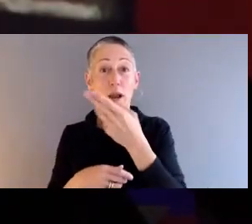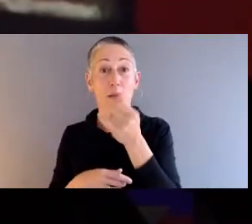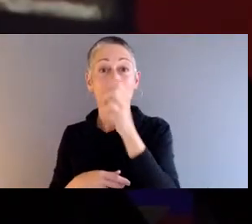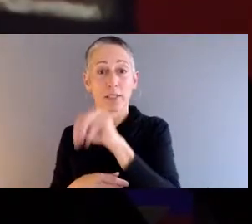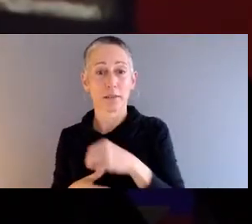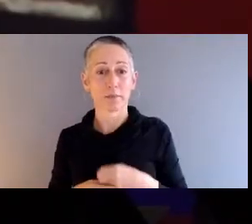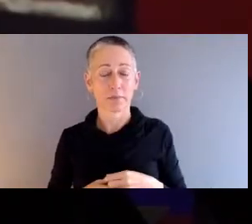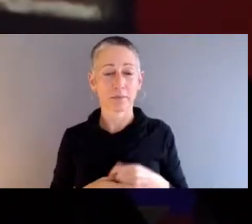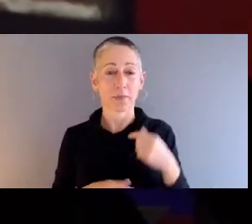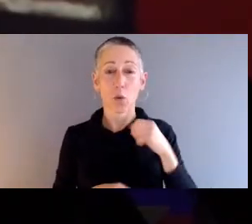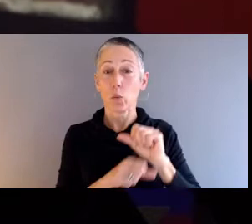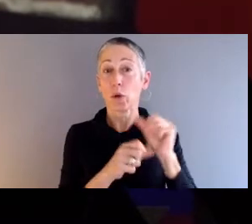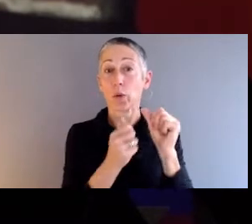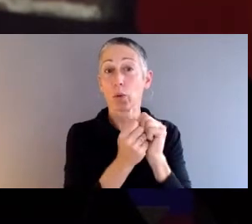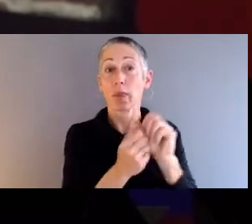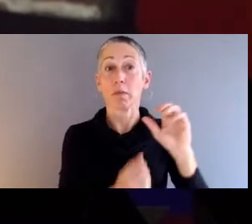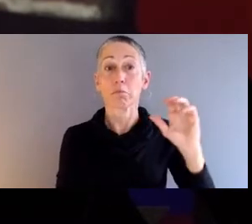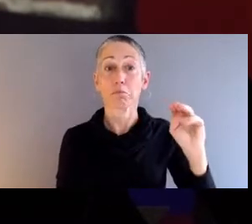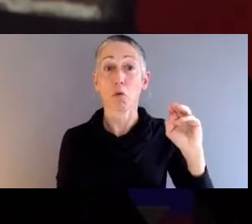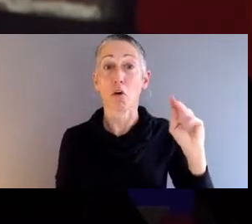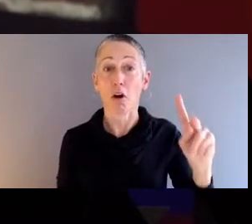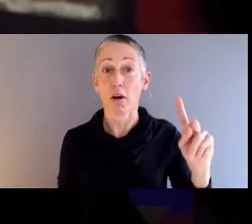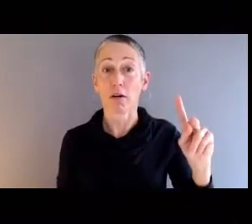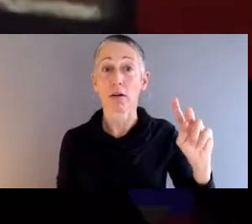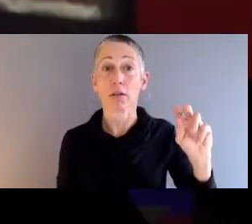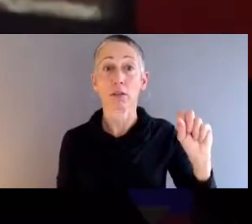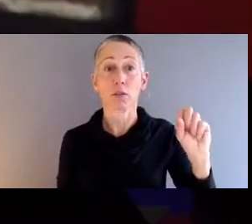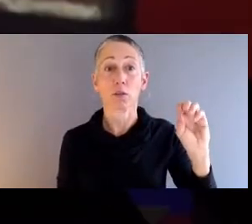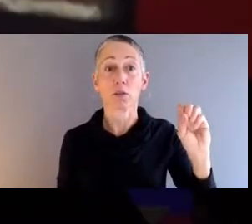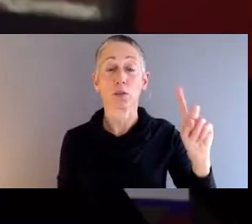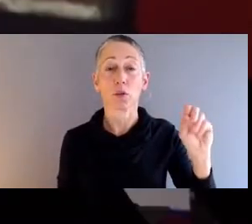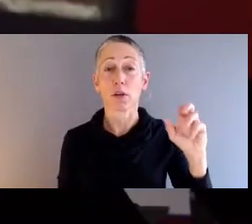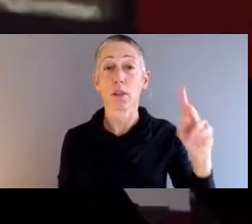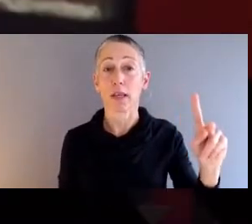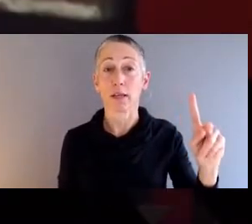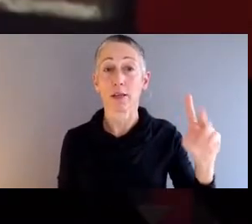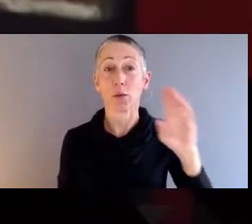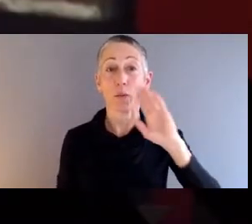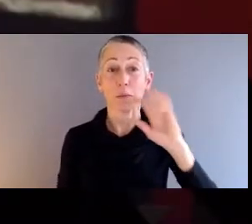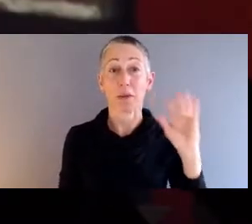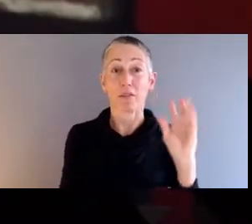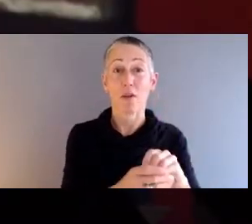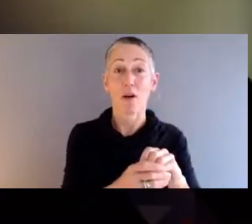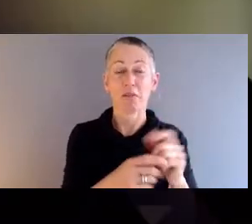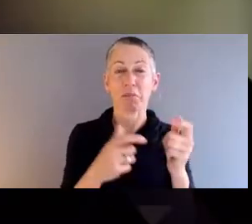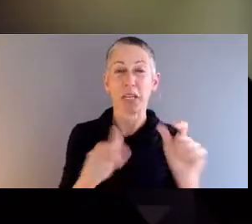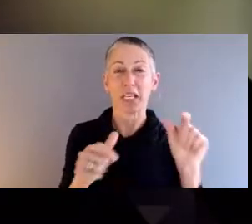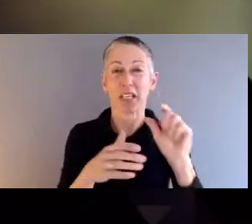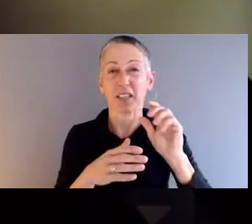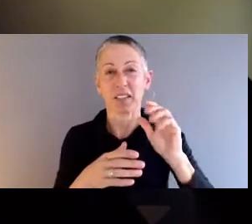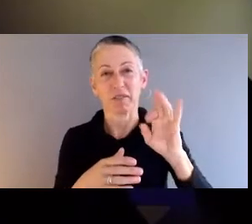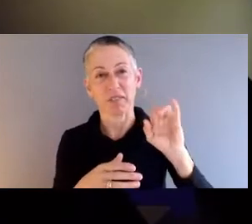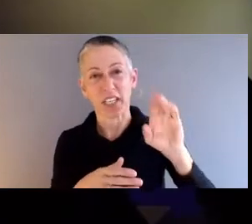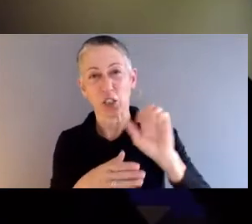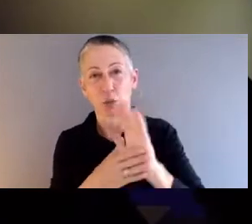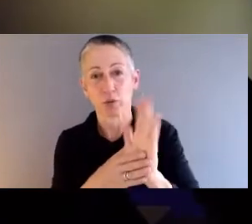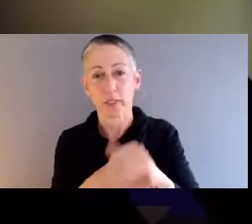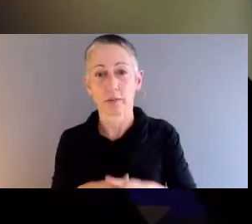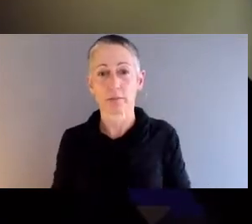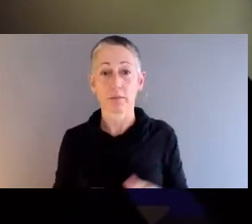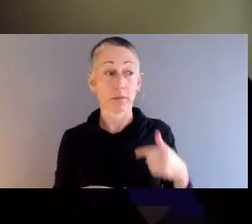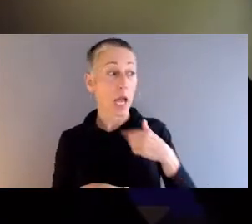and Mark Sonnenblick, and it's going to be in a major motion picture that's going to be released later this year. I've used Maestra to help me